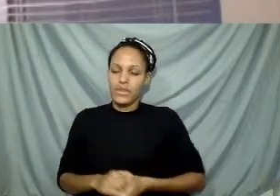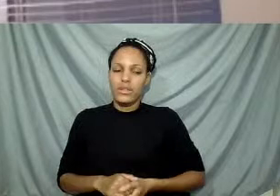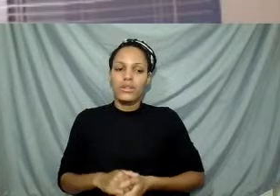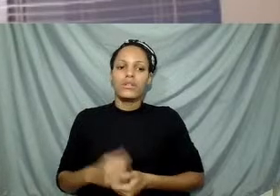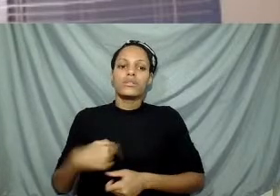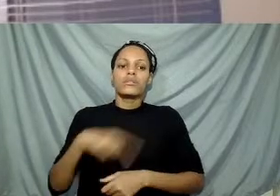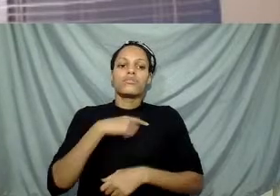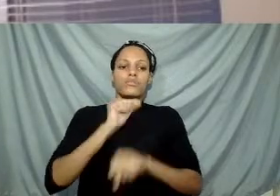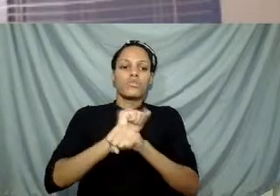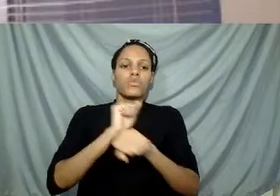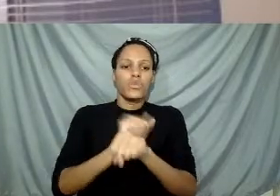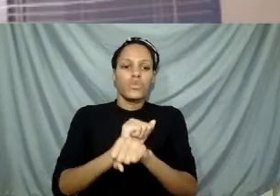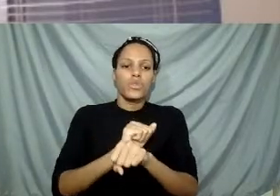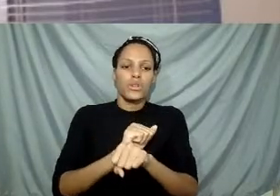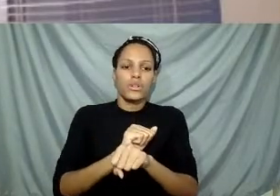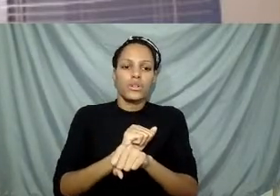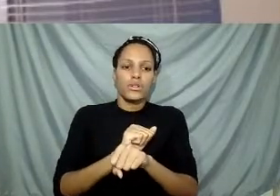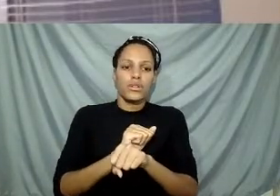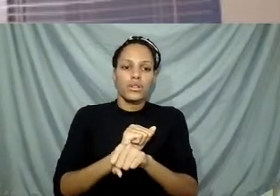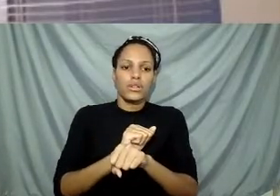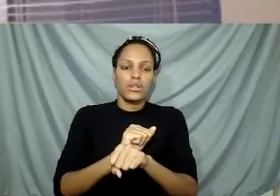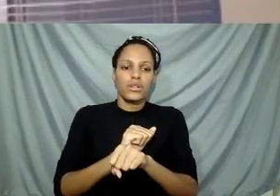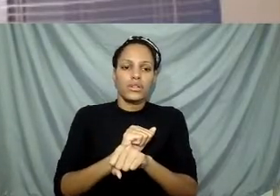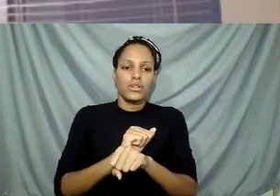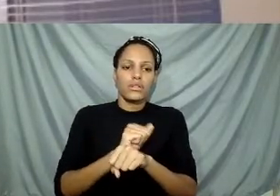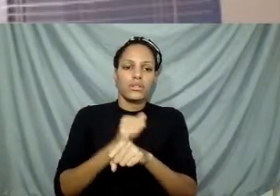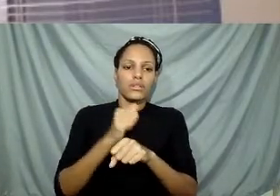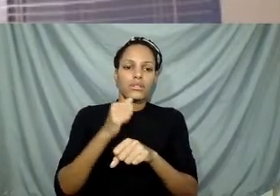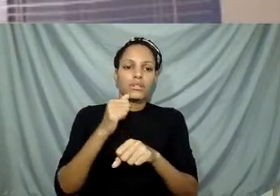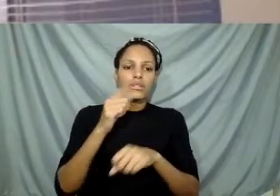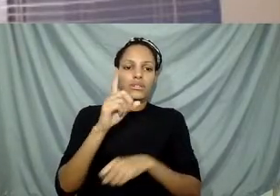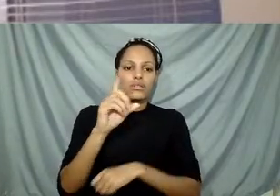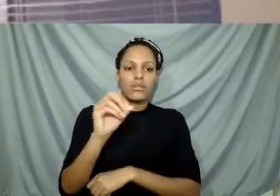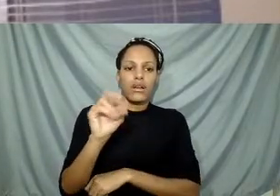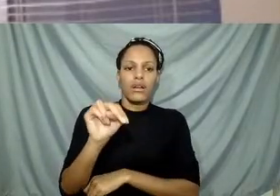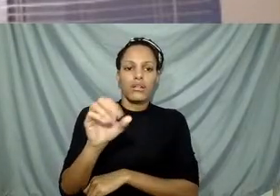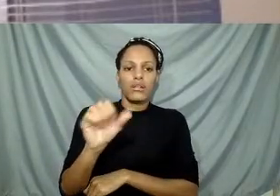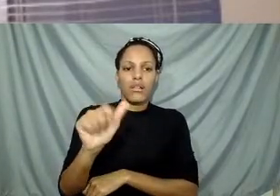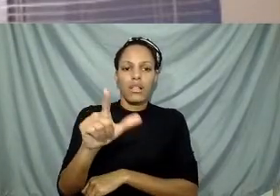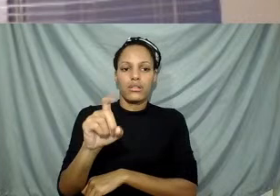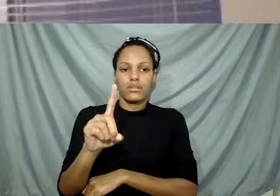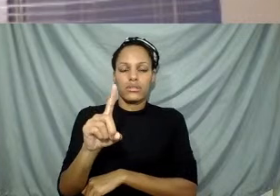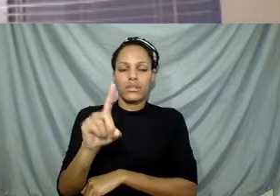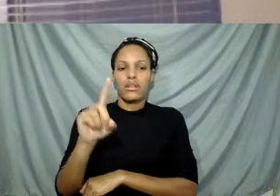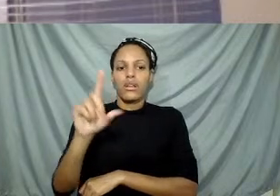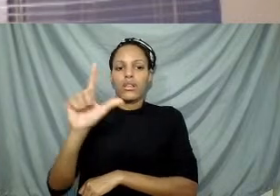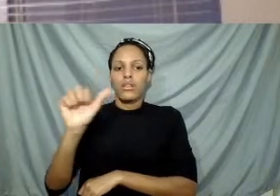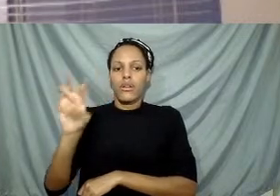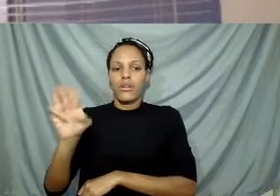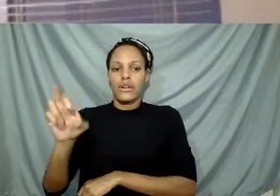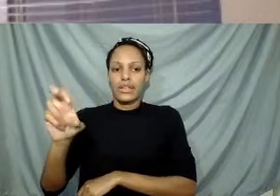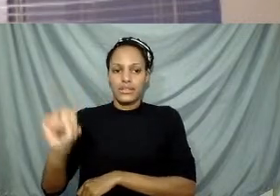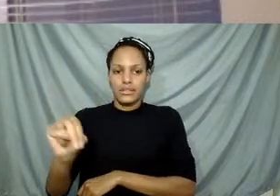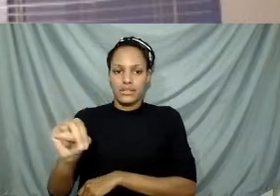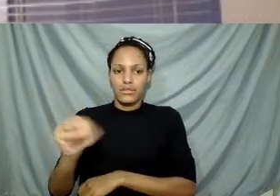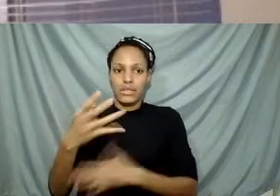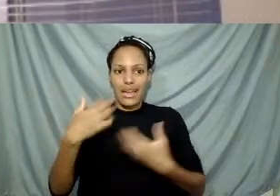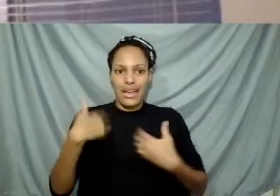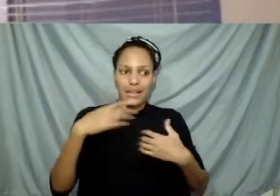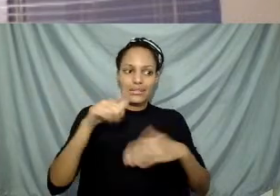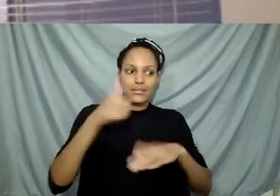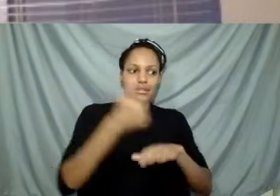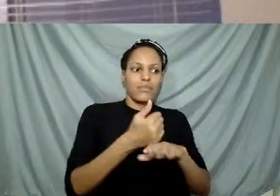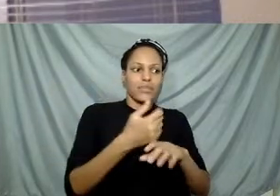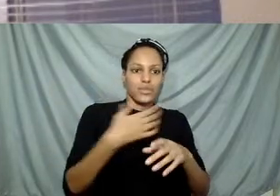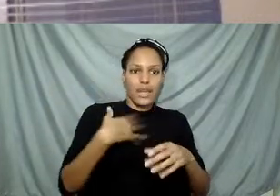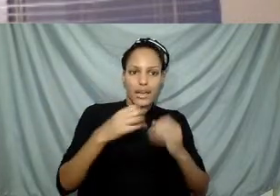a project with Donald Lawrence, the gospel artist, this past May, but of course COVID hit. We were